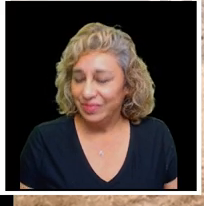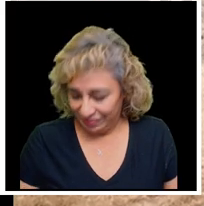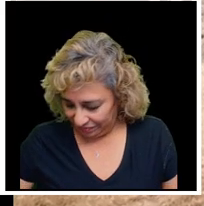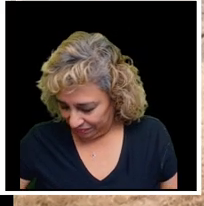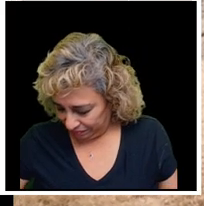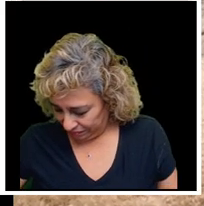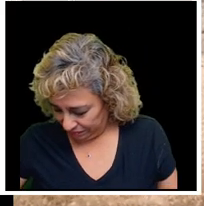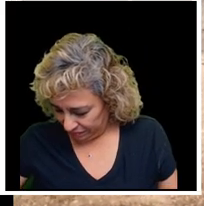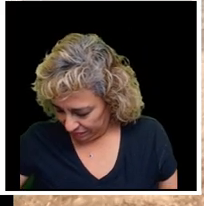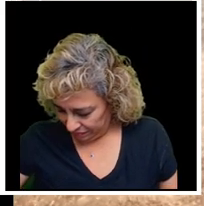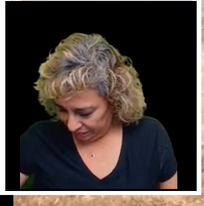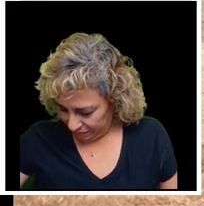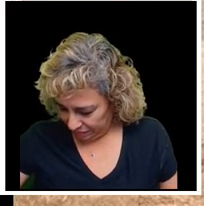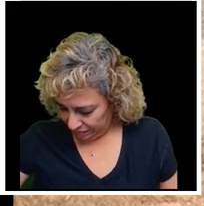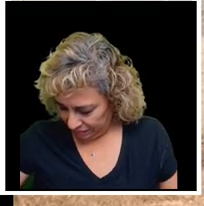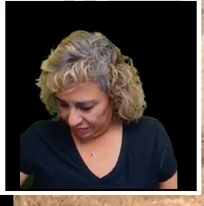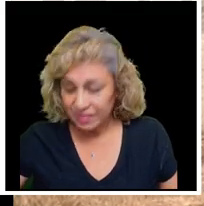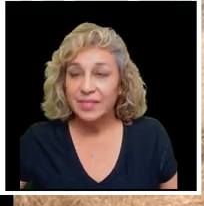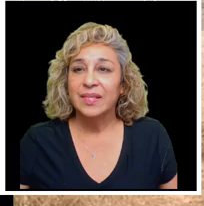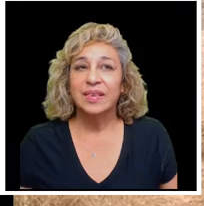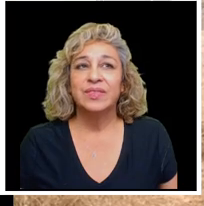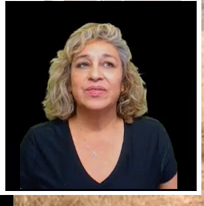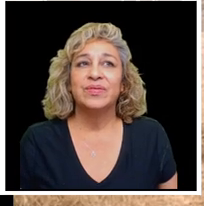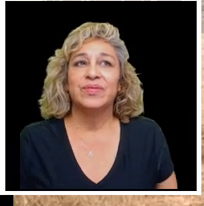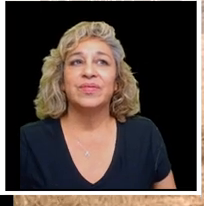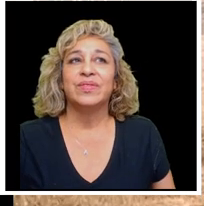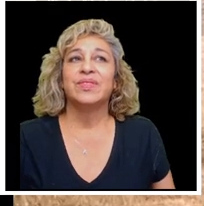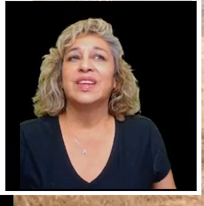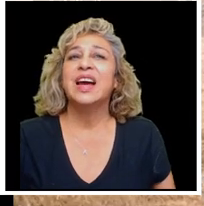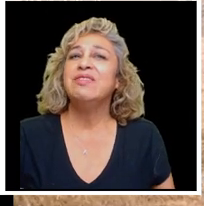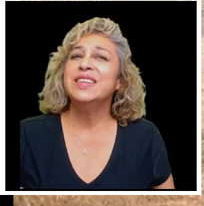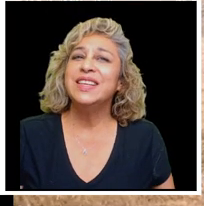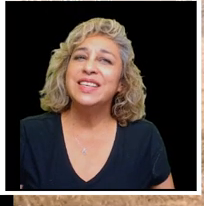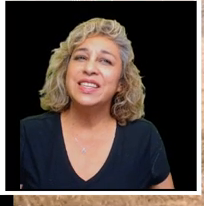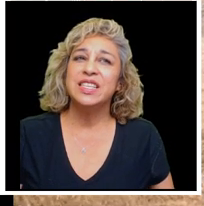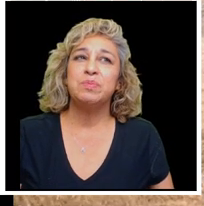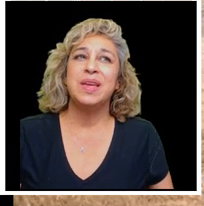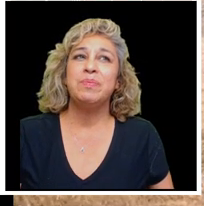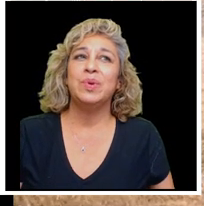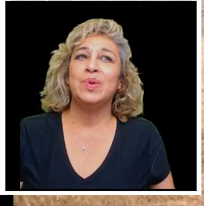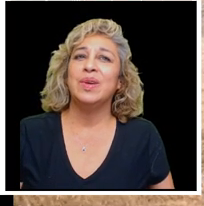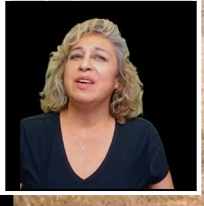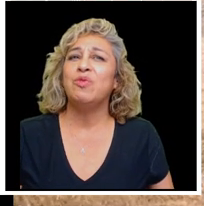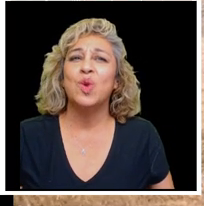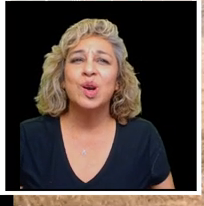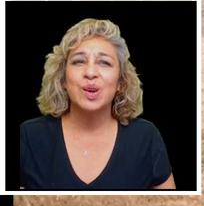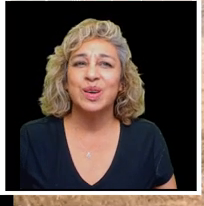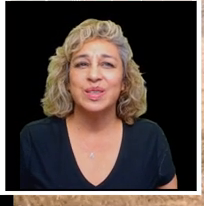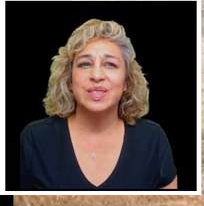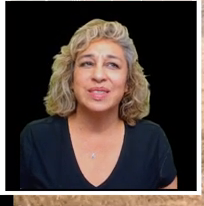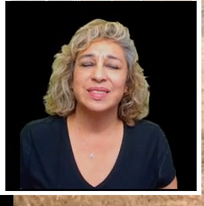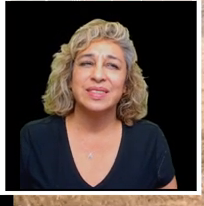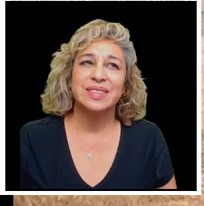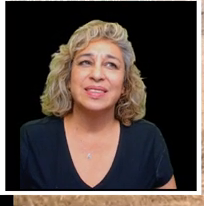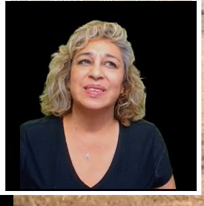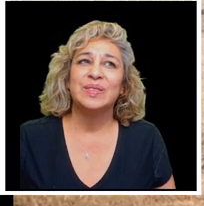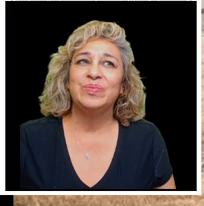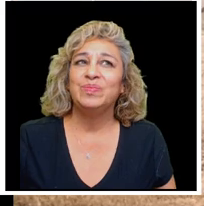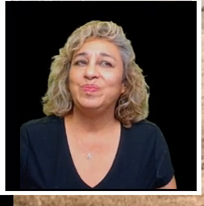even be riddles of indigenous people of workers